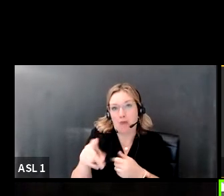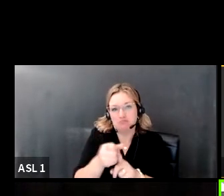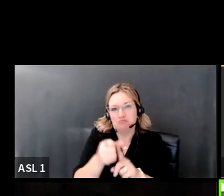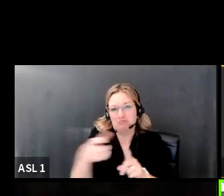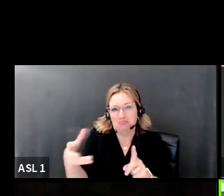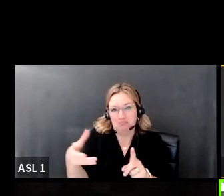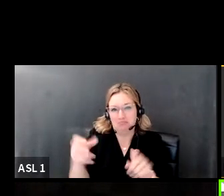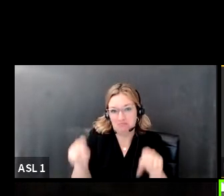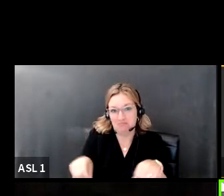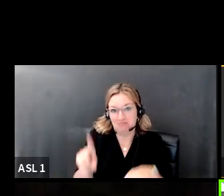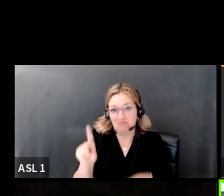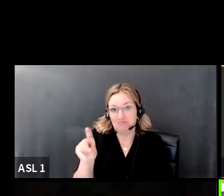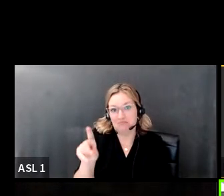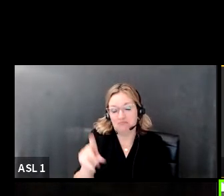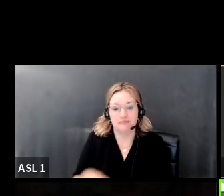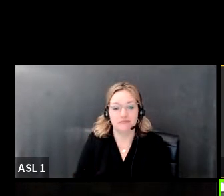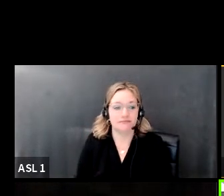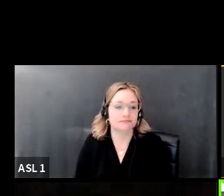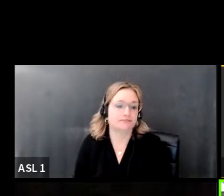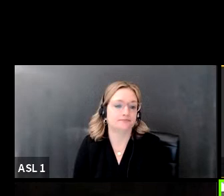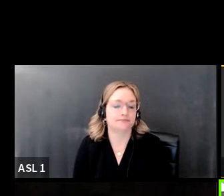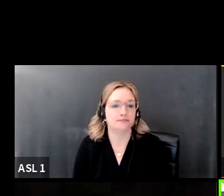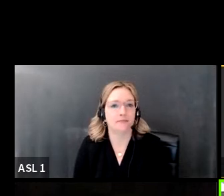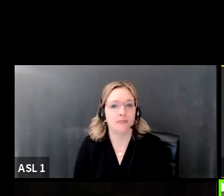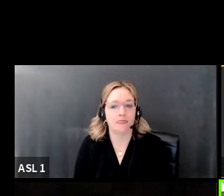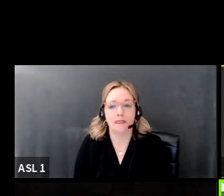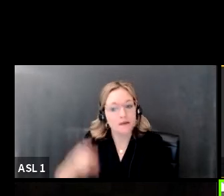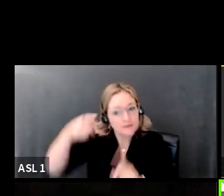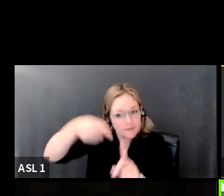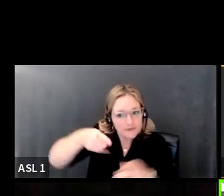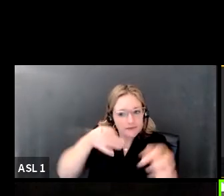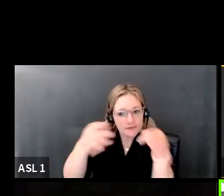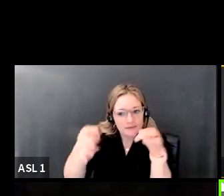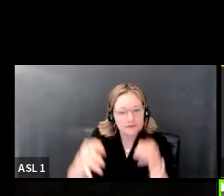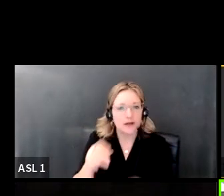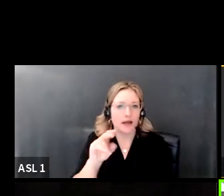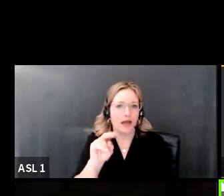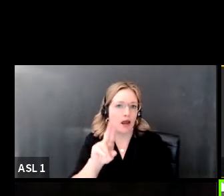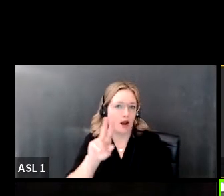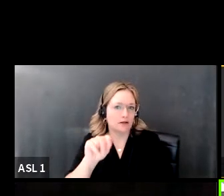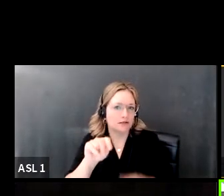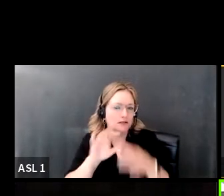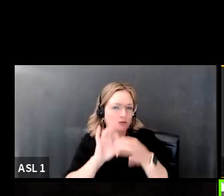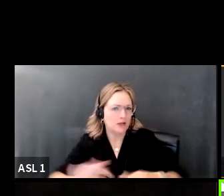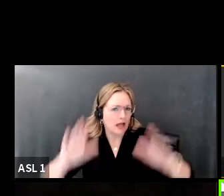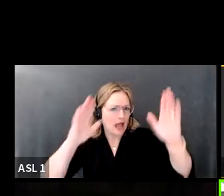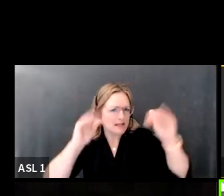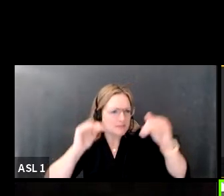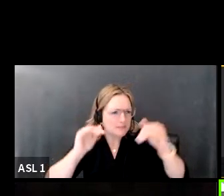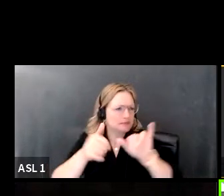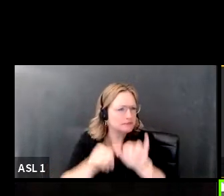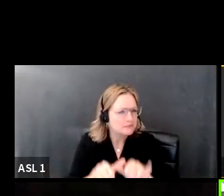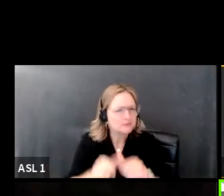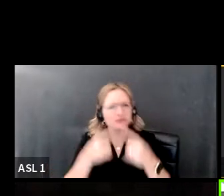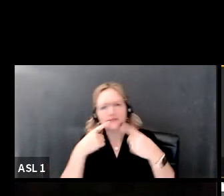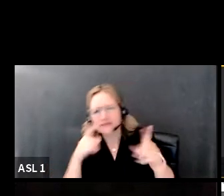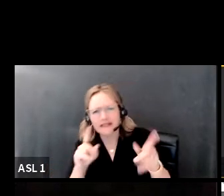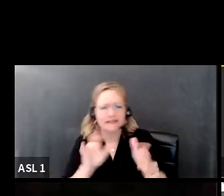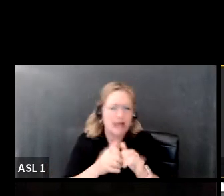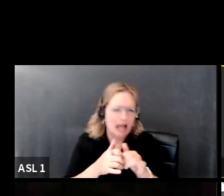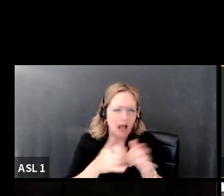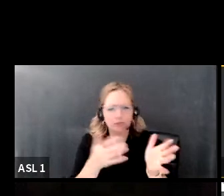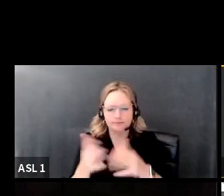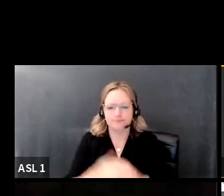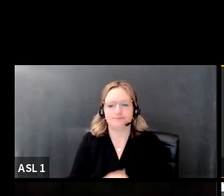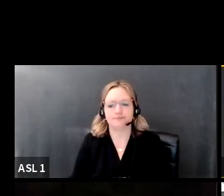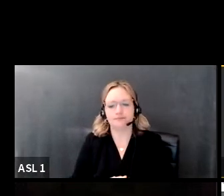better explanation around the nrt specifically in terms of expectations and measurements yeah thanks